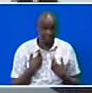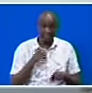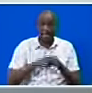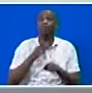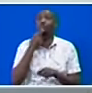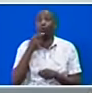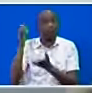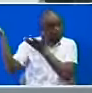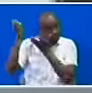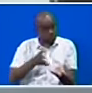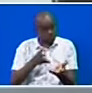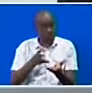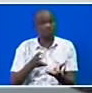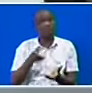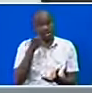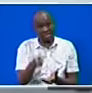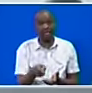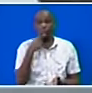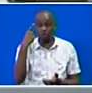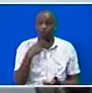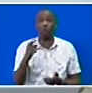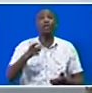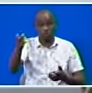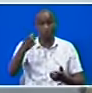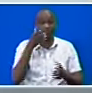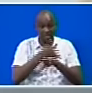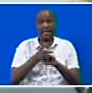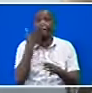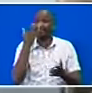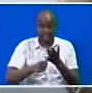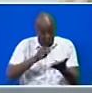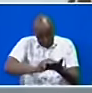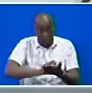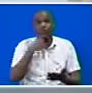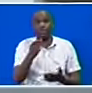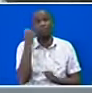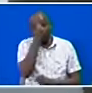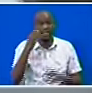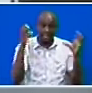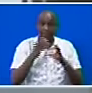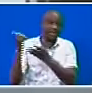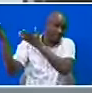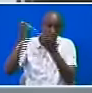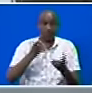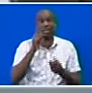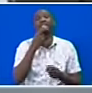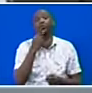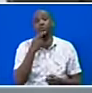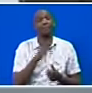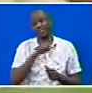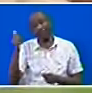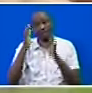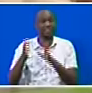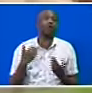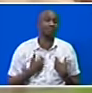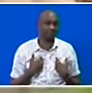inatoka nje kwamba aweke makaratasi ya bandia ya kusema kwamba Mumias ndio imeagiza sukari kutoka